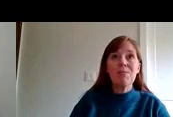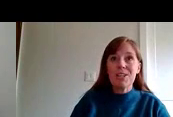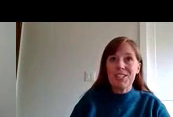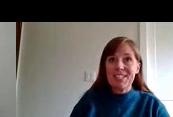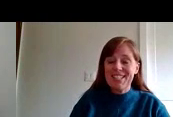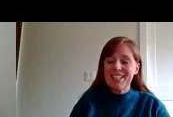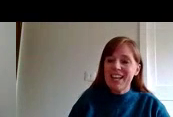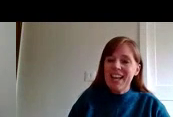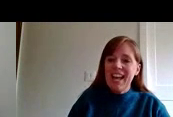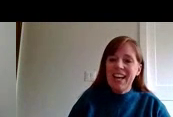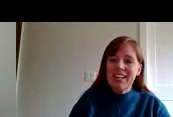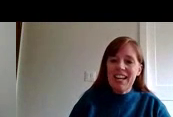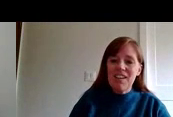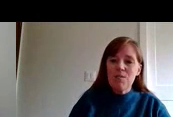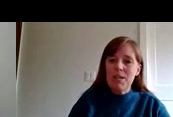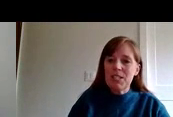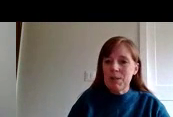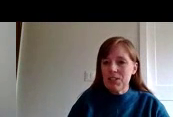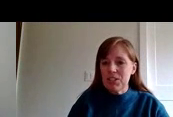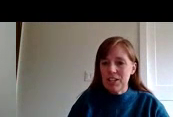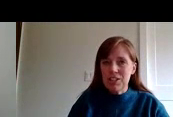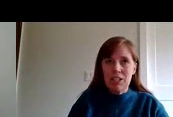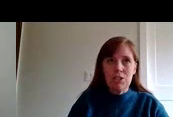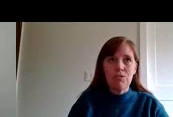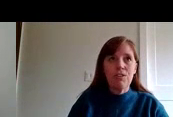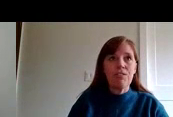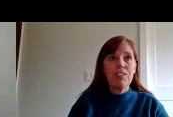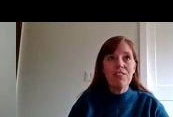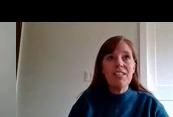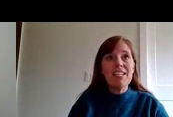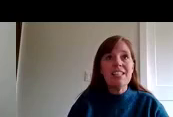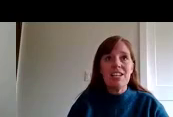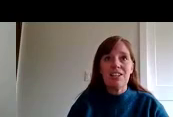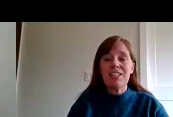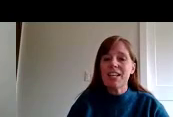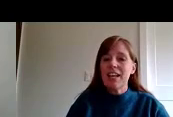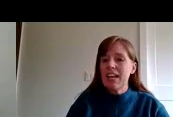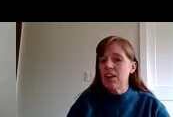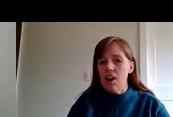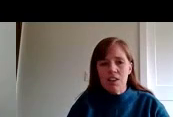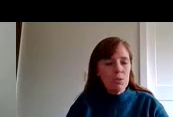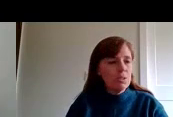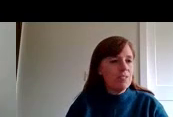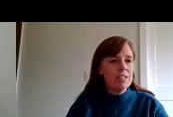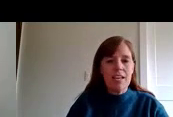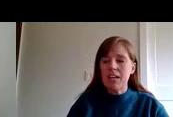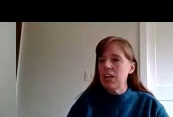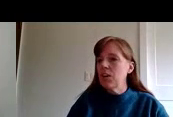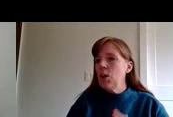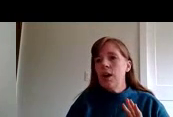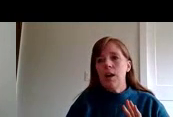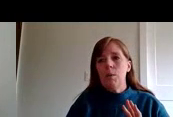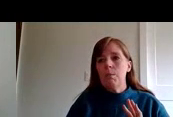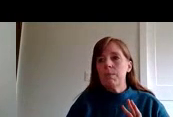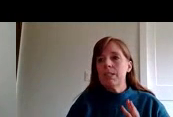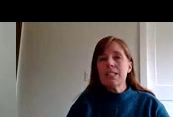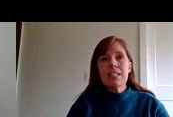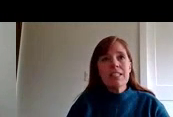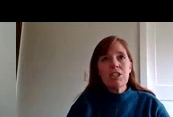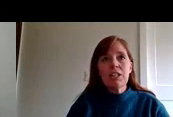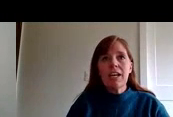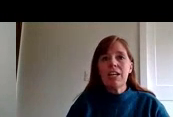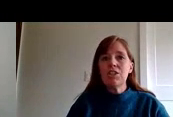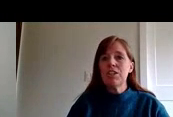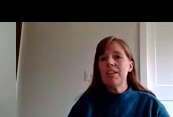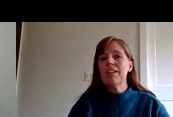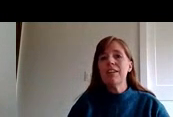in Issaquah, Washington, and I have been a special education teacher for 15 years in all sorts of settings,